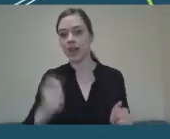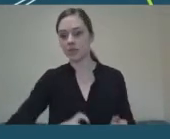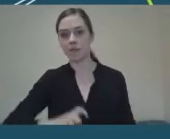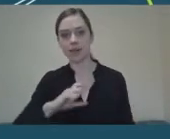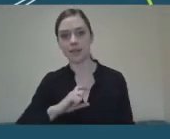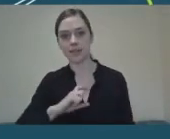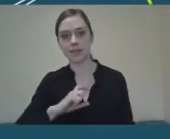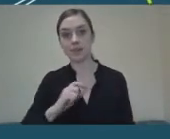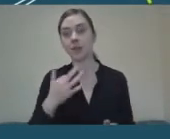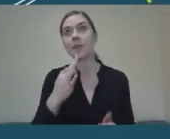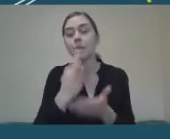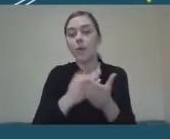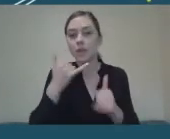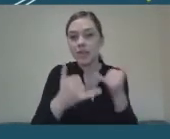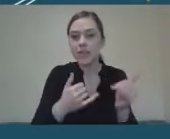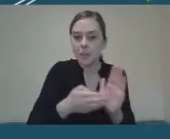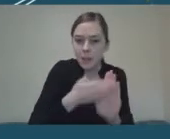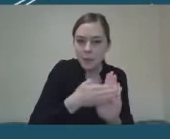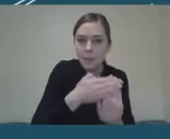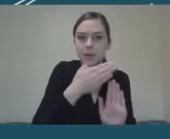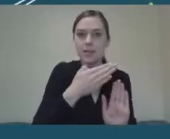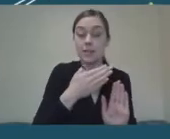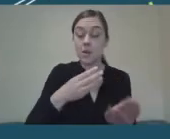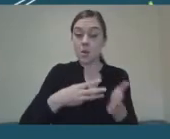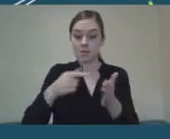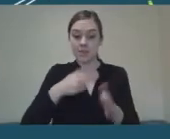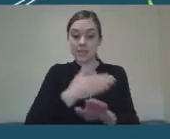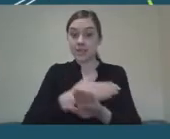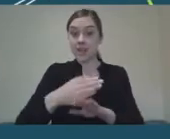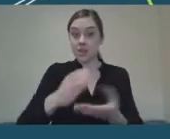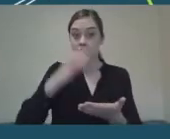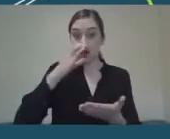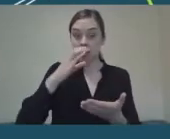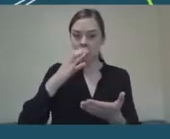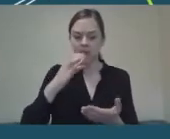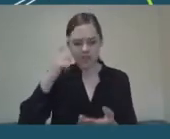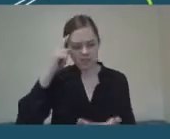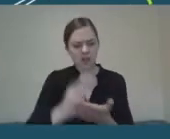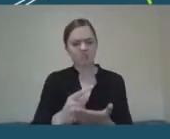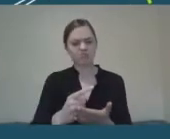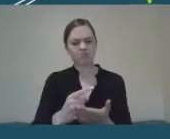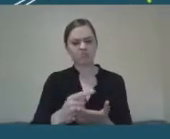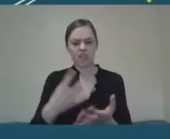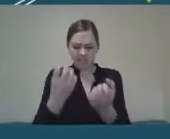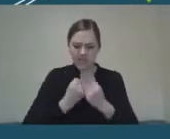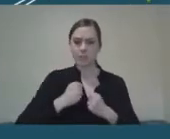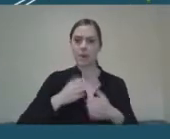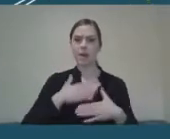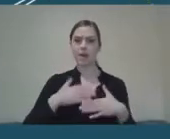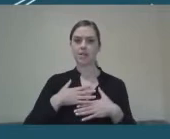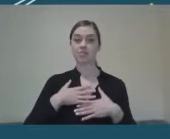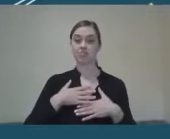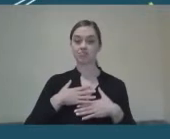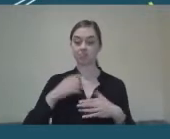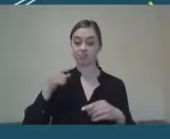but when I started college, I decided, you know what, I'm going to embrace my body. And that's exactly what I did. So while I